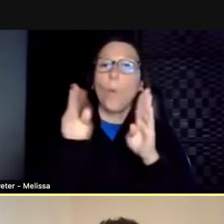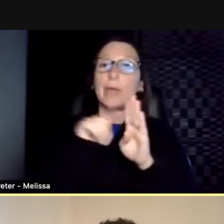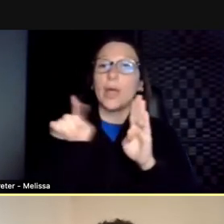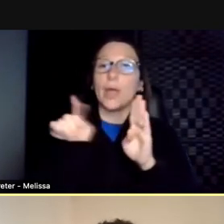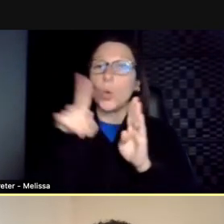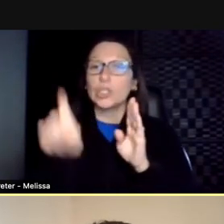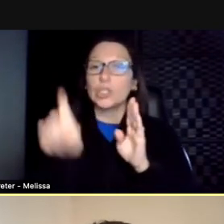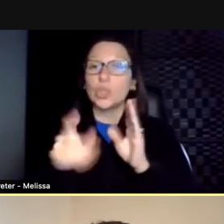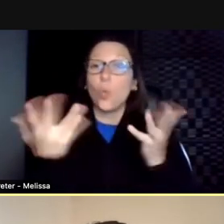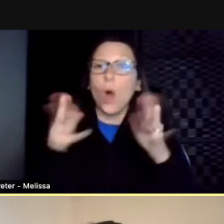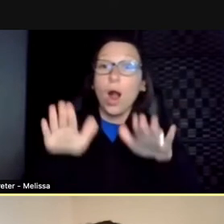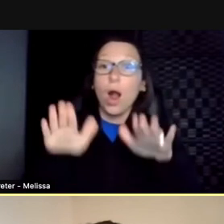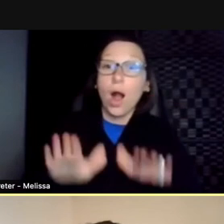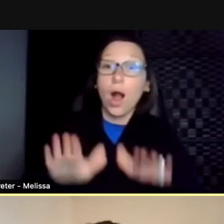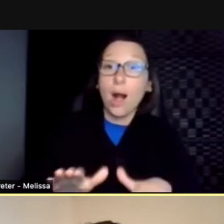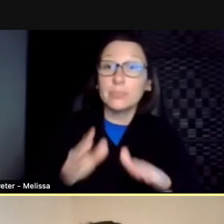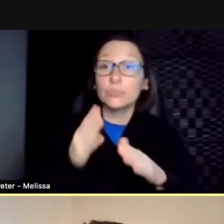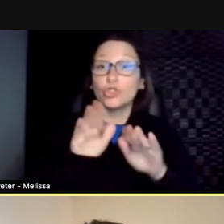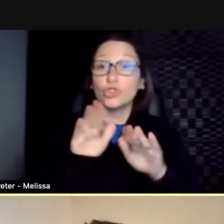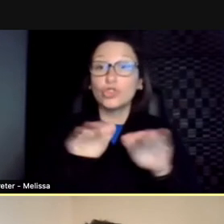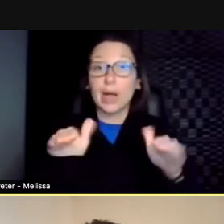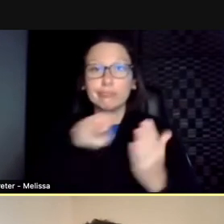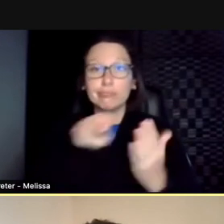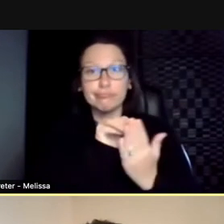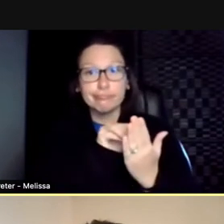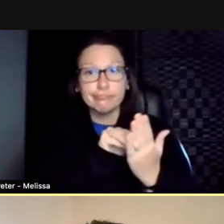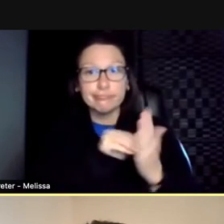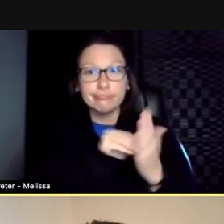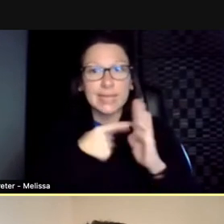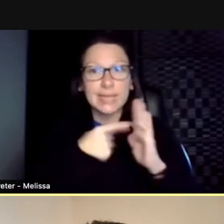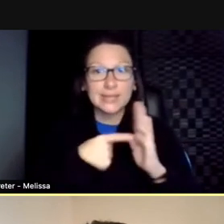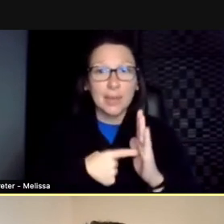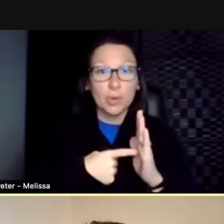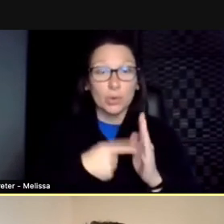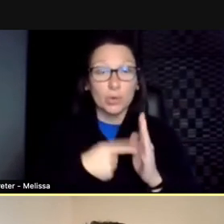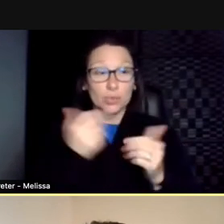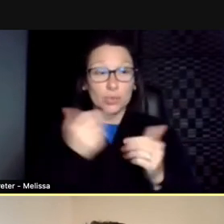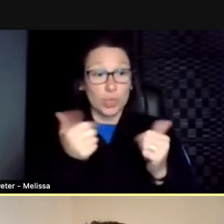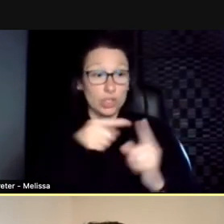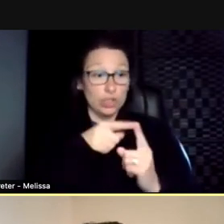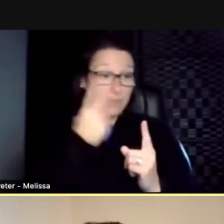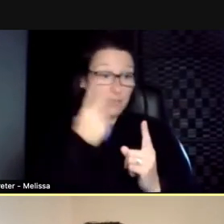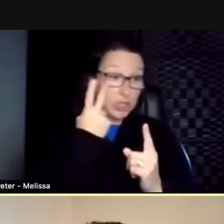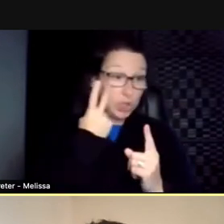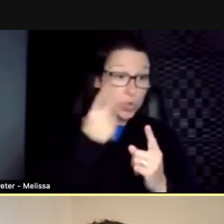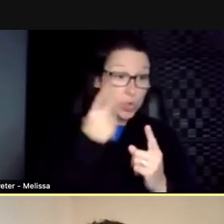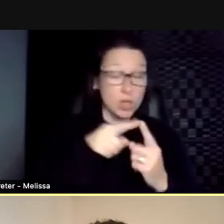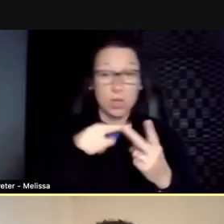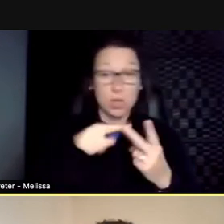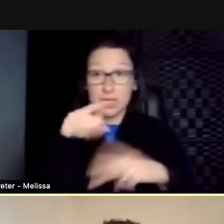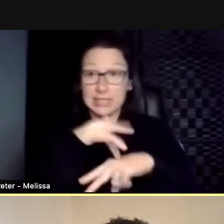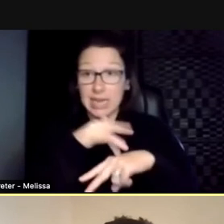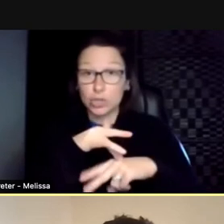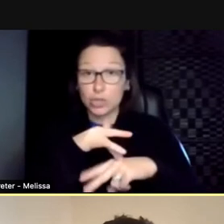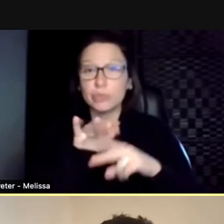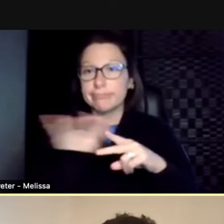the child? You write down some examples and then you circle, well, are those visual inputs, tactile inputs, and so